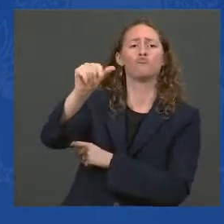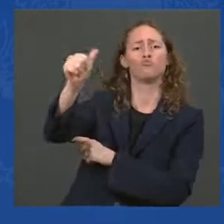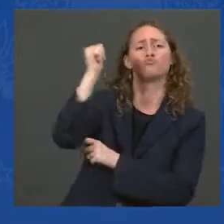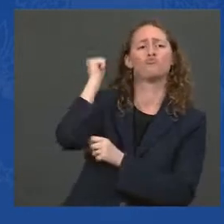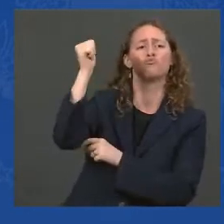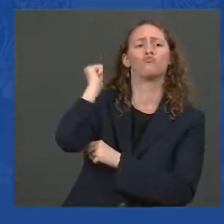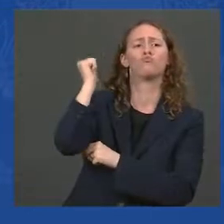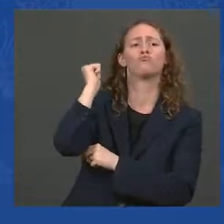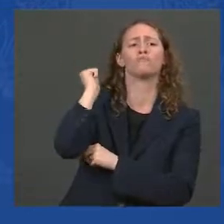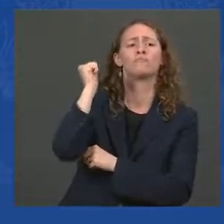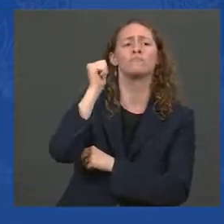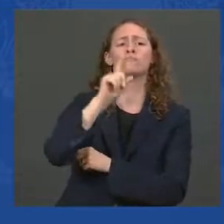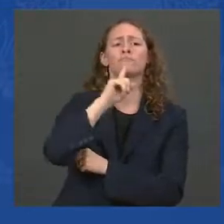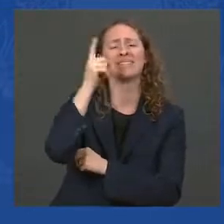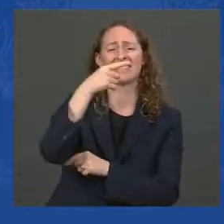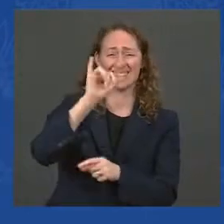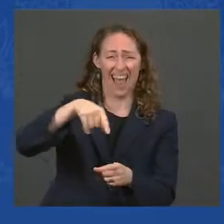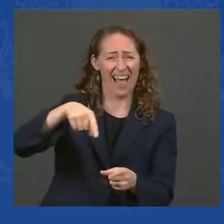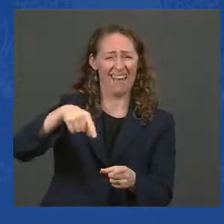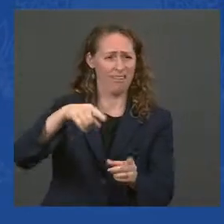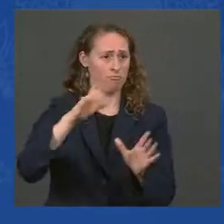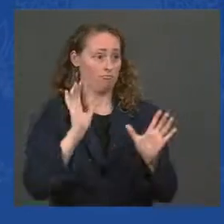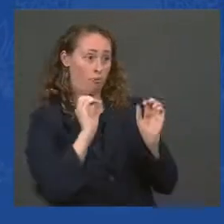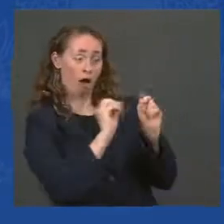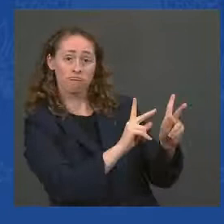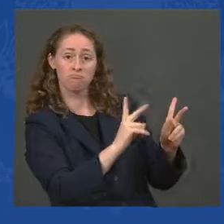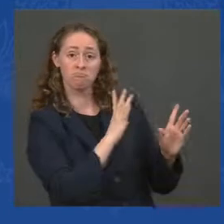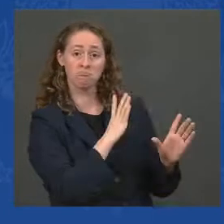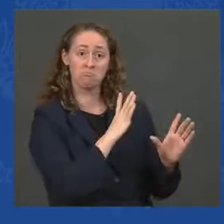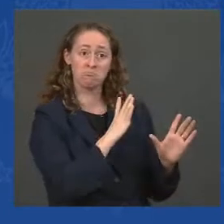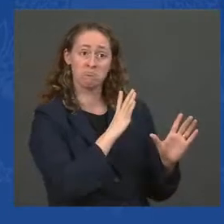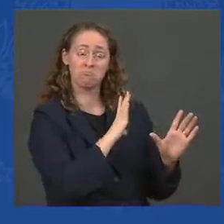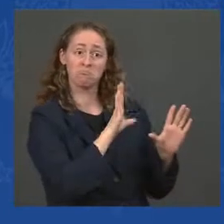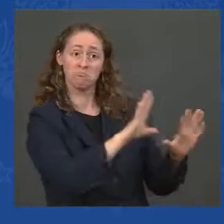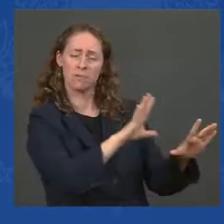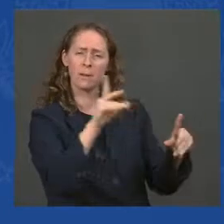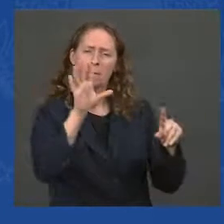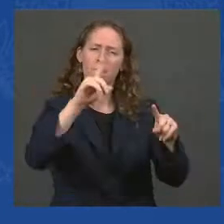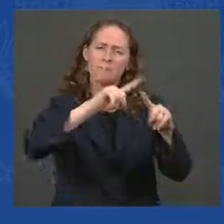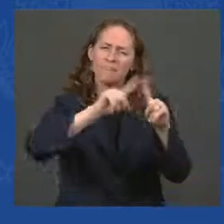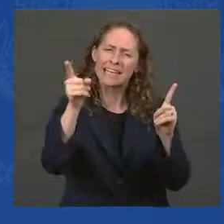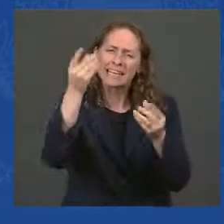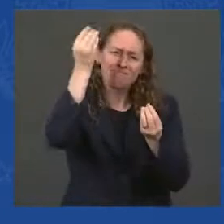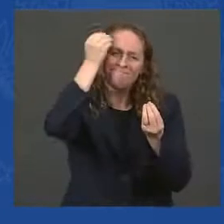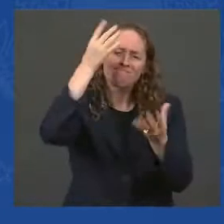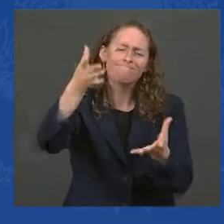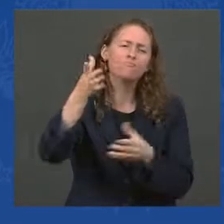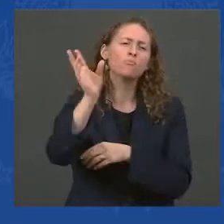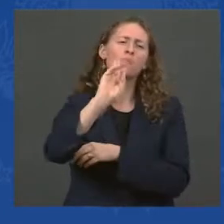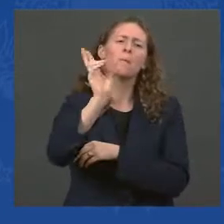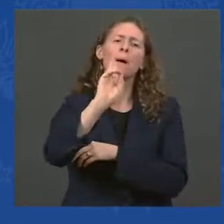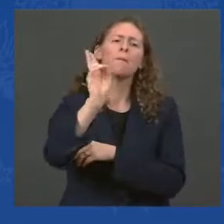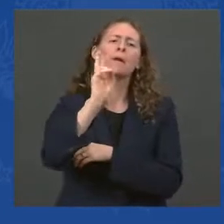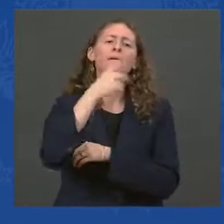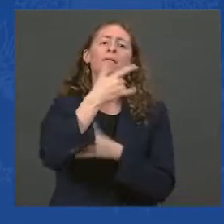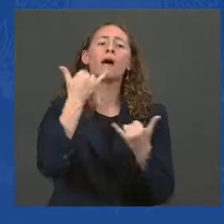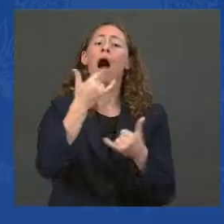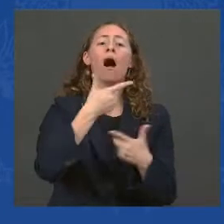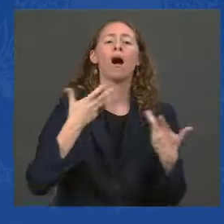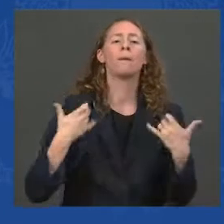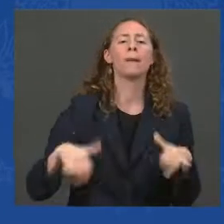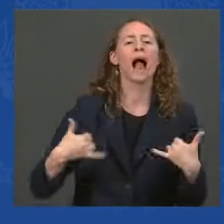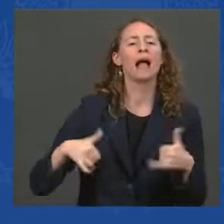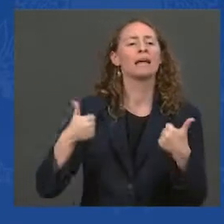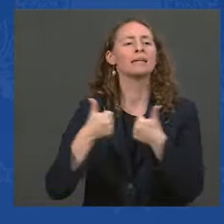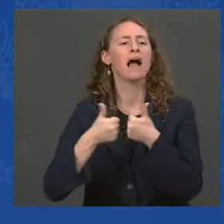calamity. So be it. But they need to stop playing Russian roulette with the U.S. economy. It's